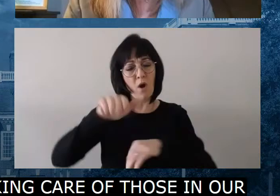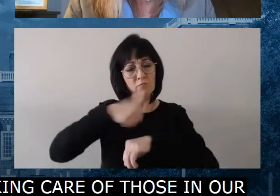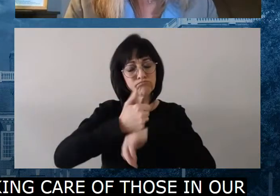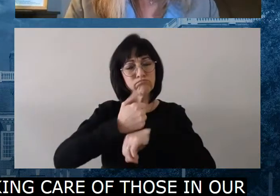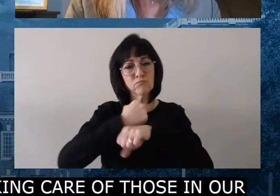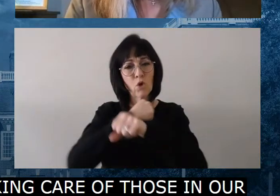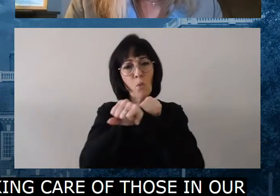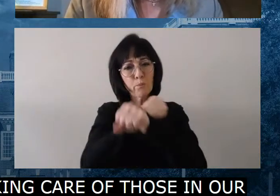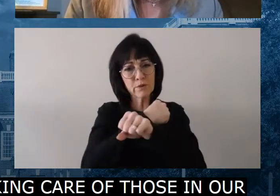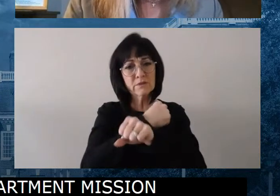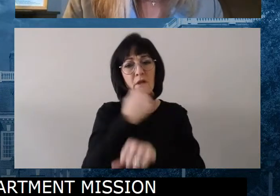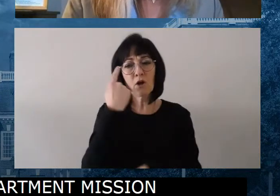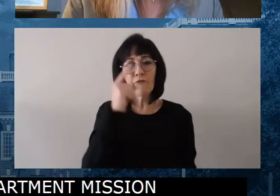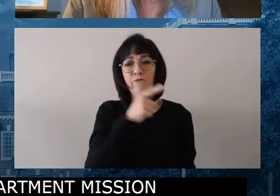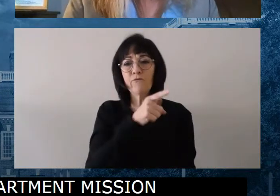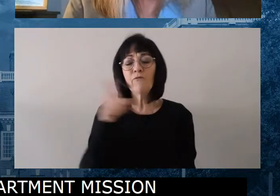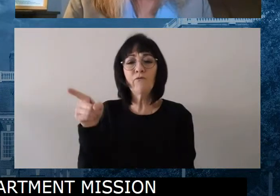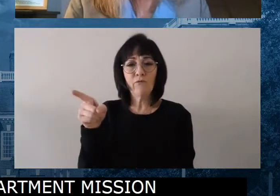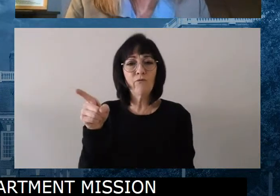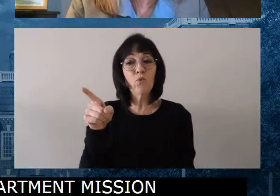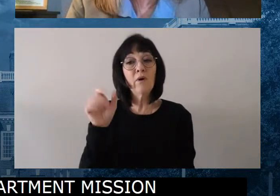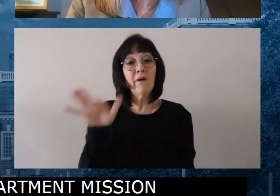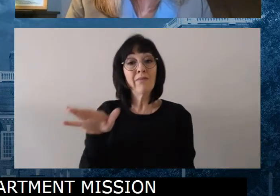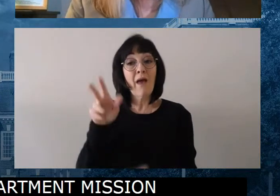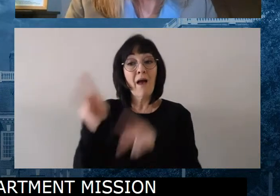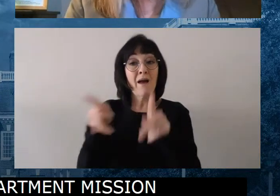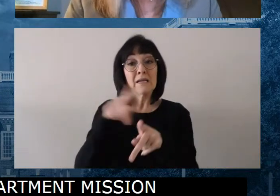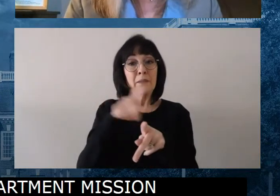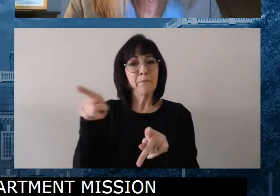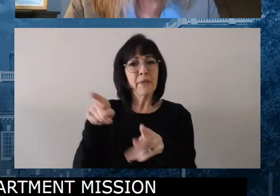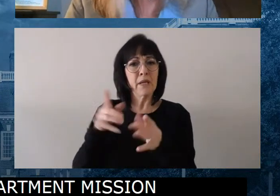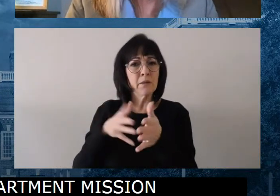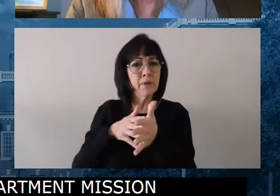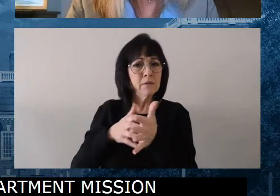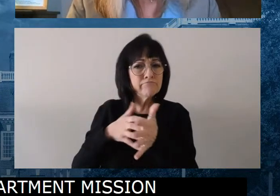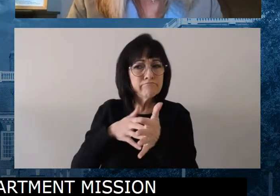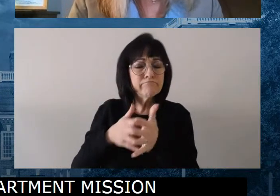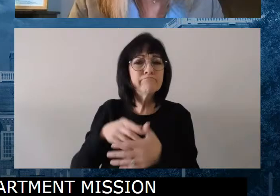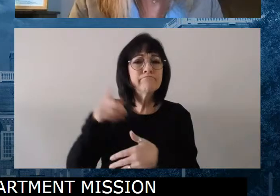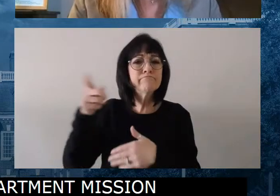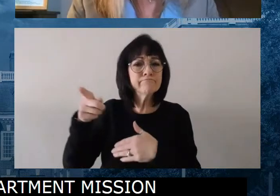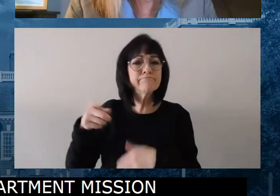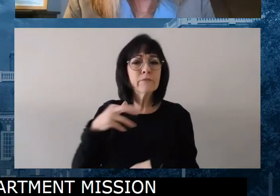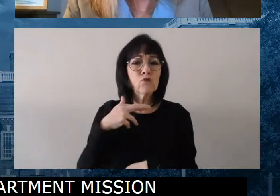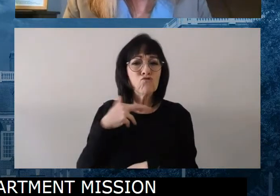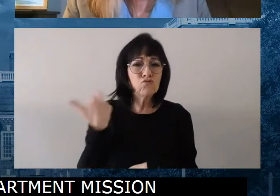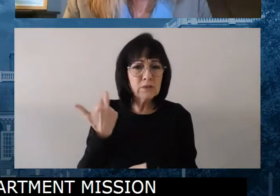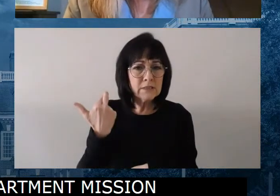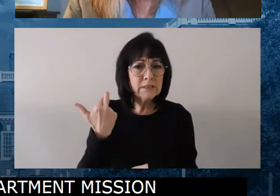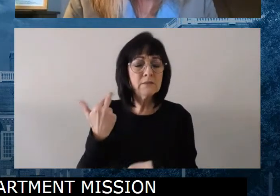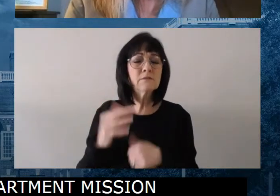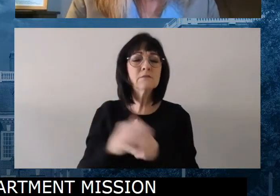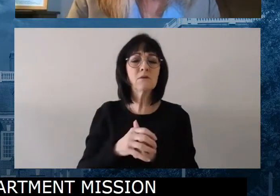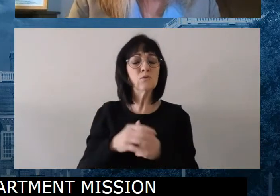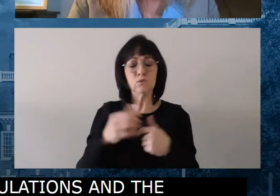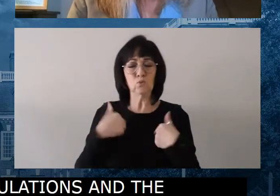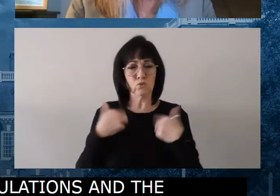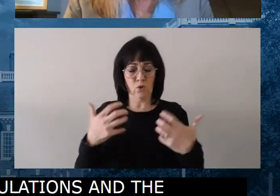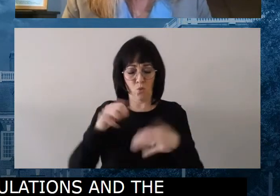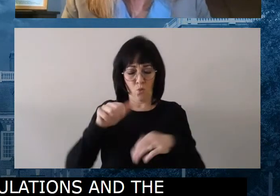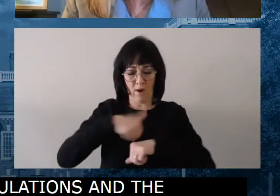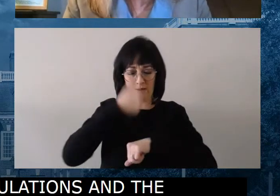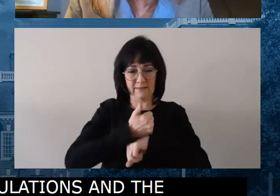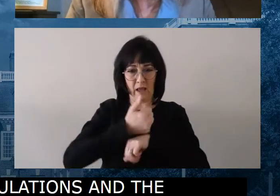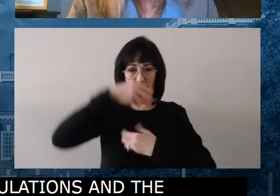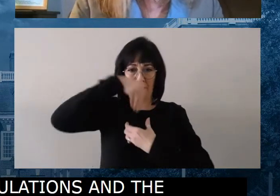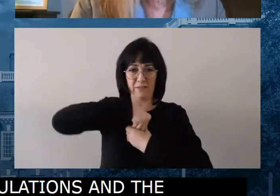And Secretary McGarrick has created, beginning in December, an internal work group that has